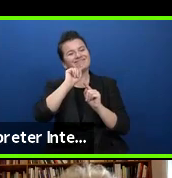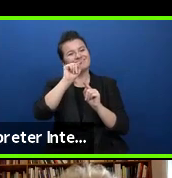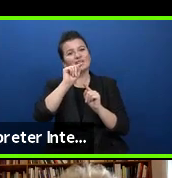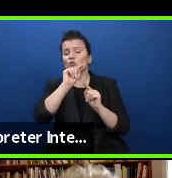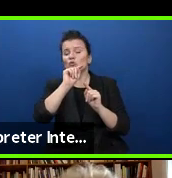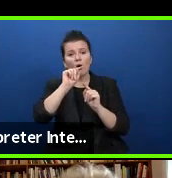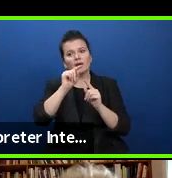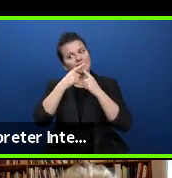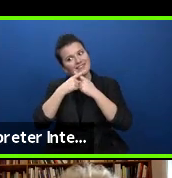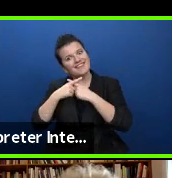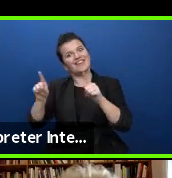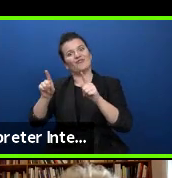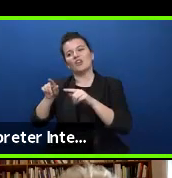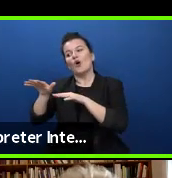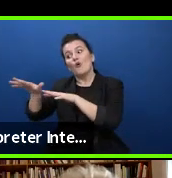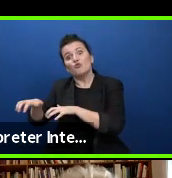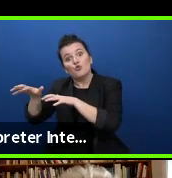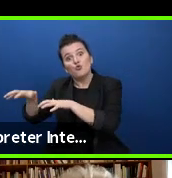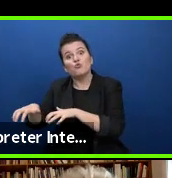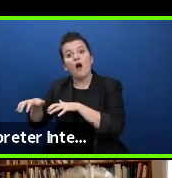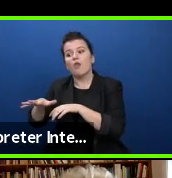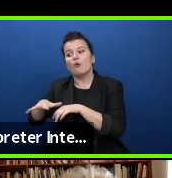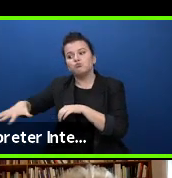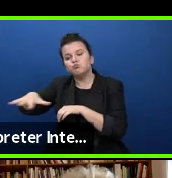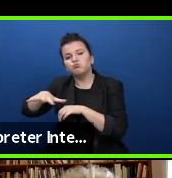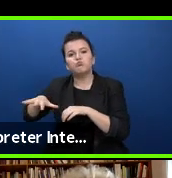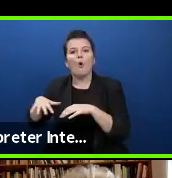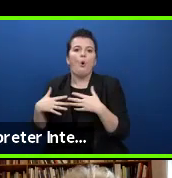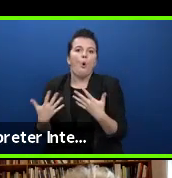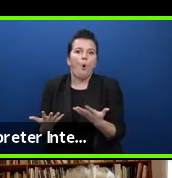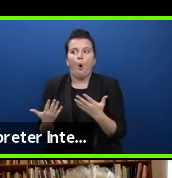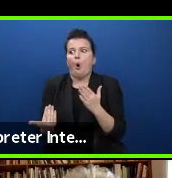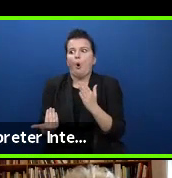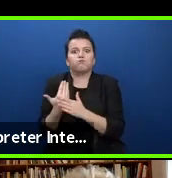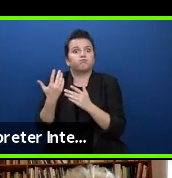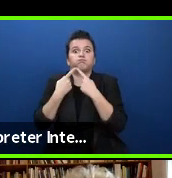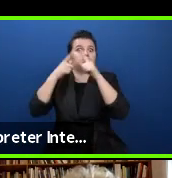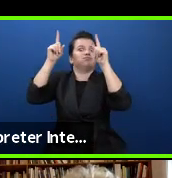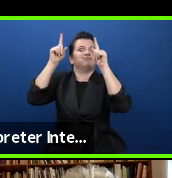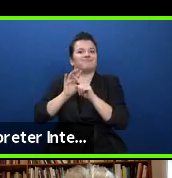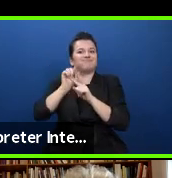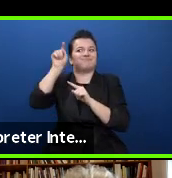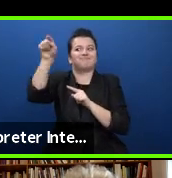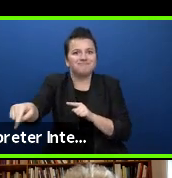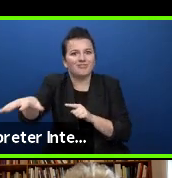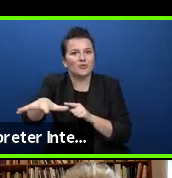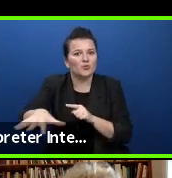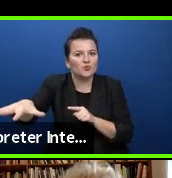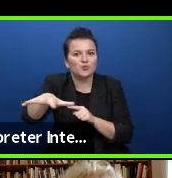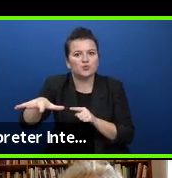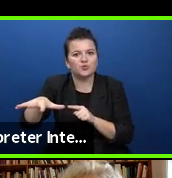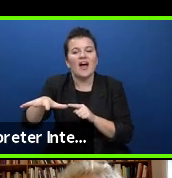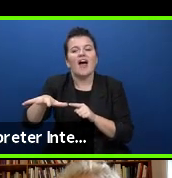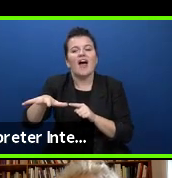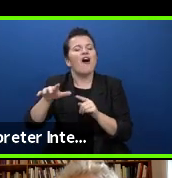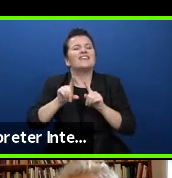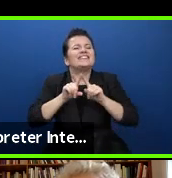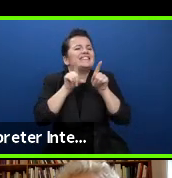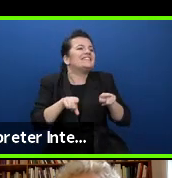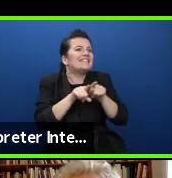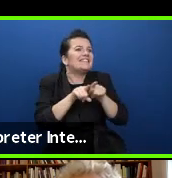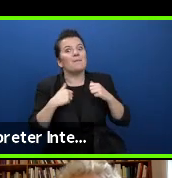areas. And there could be a real EU program. International groups go to rural areas and to spaces